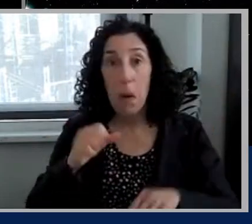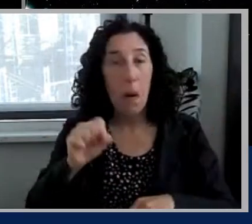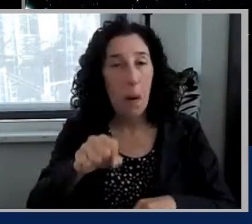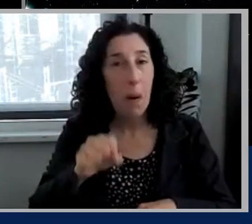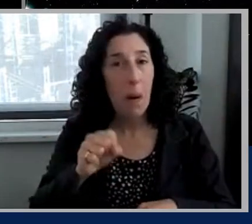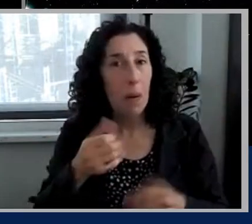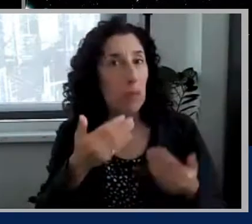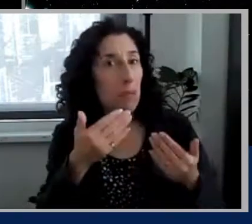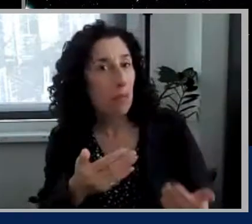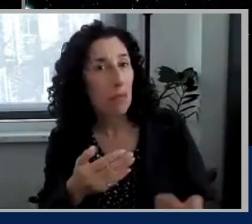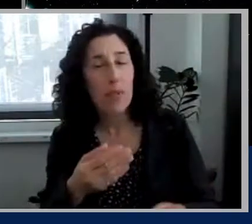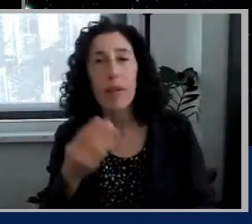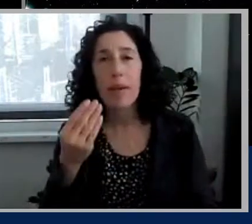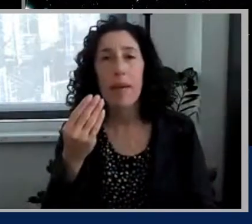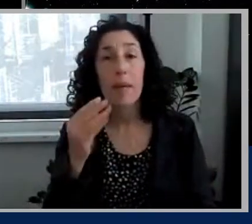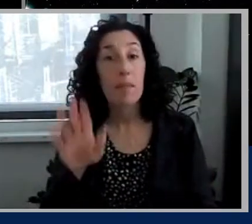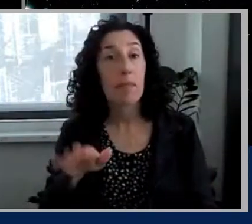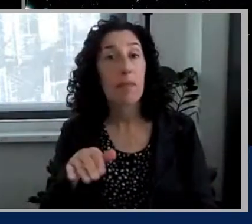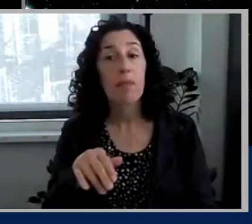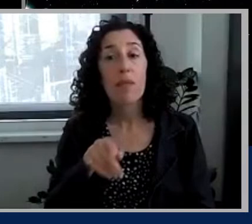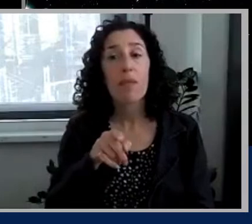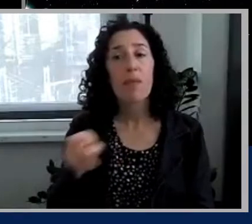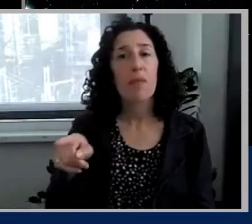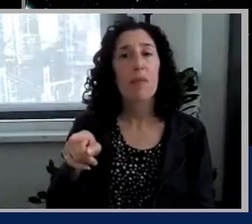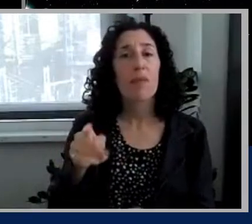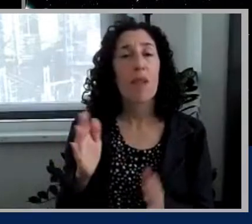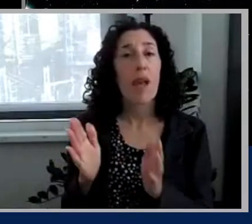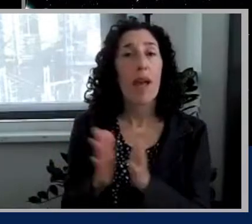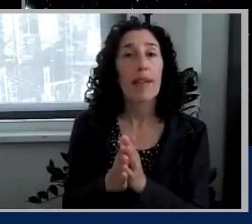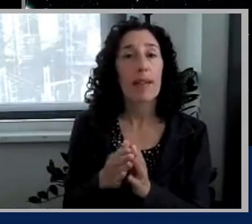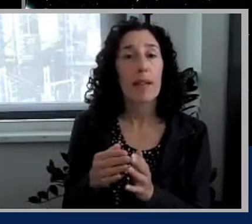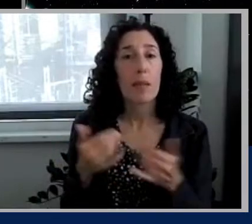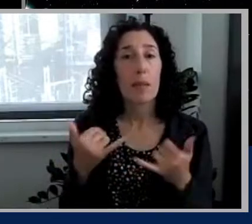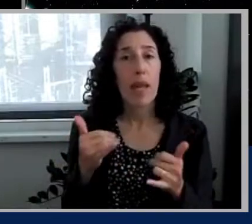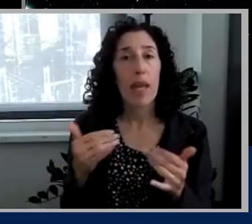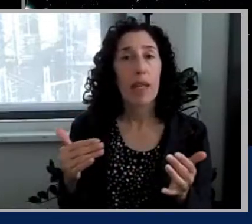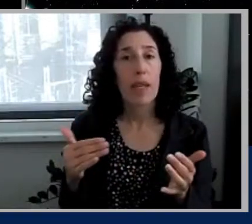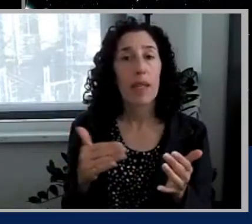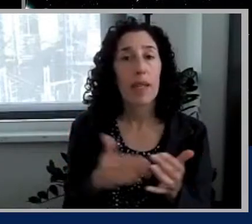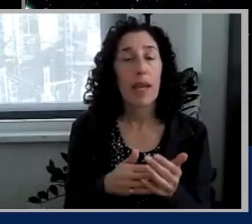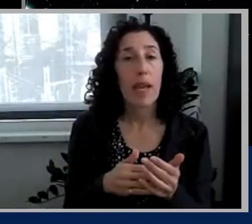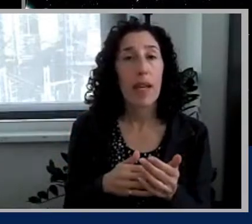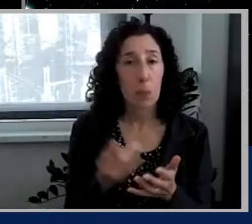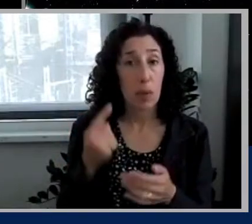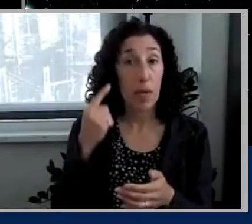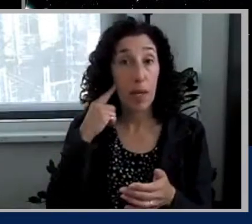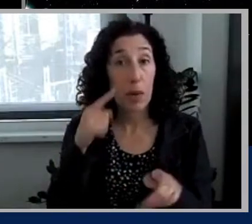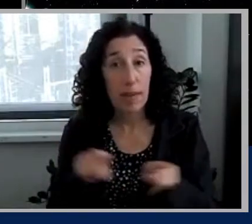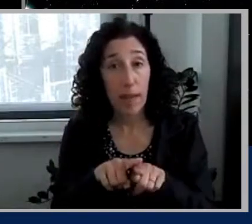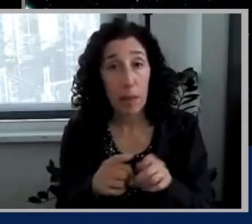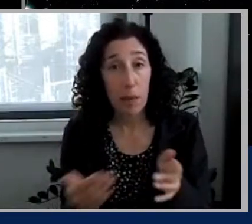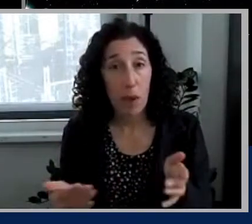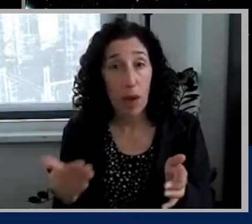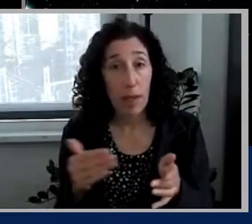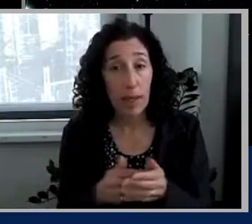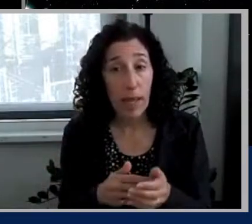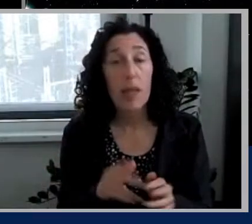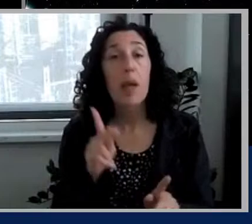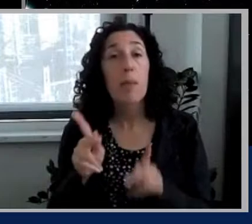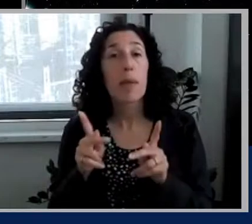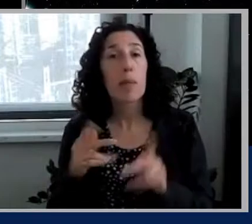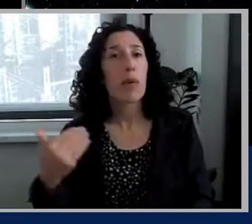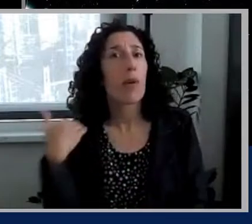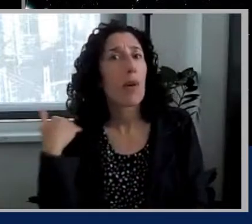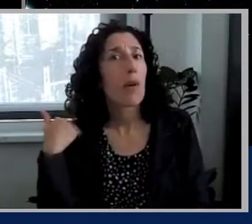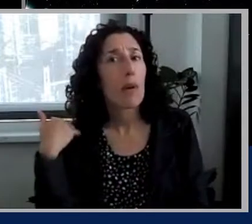folks in chat want to know if we can play this again. Should we play this one again? I think we have a couple others. Yeah. Let's play this one. They really want to listen to this one again. Play